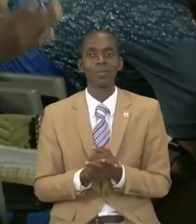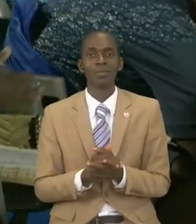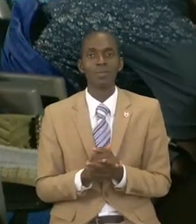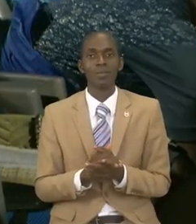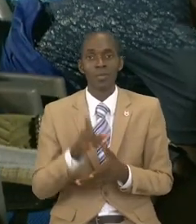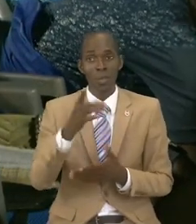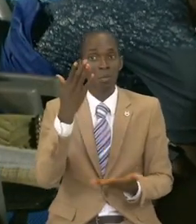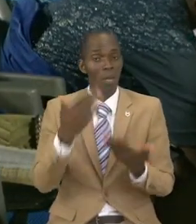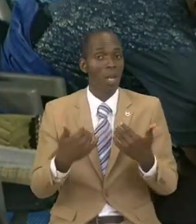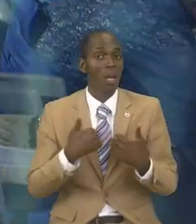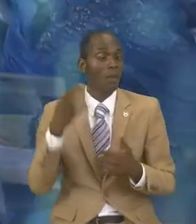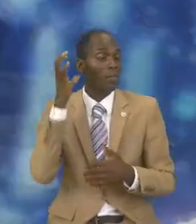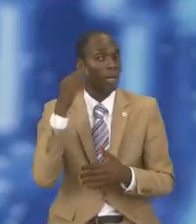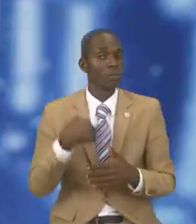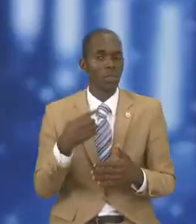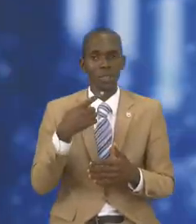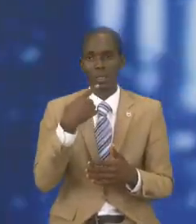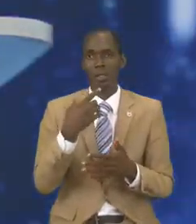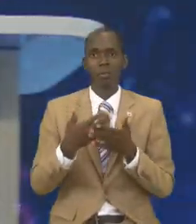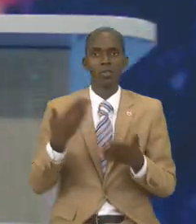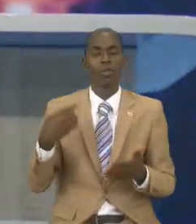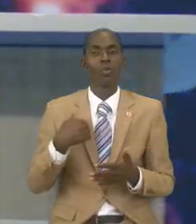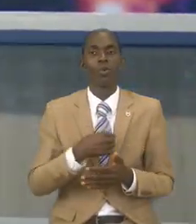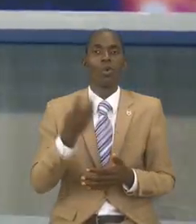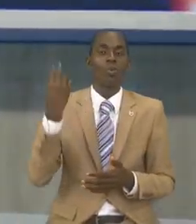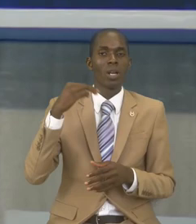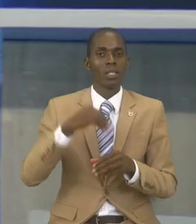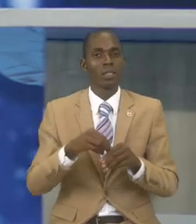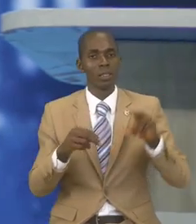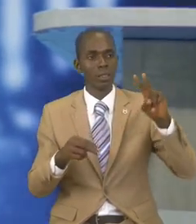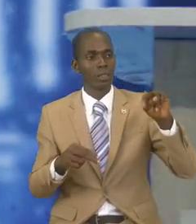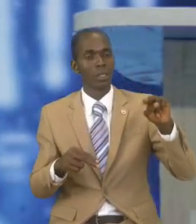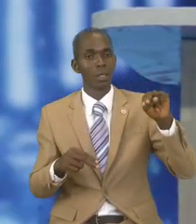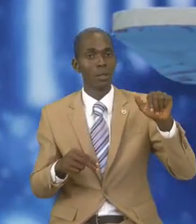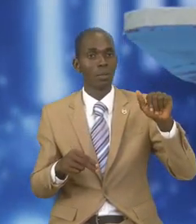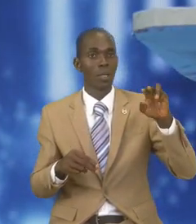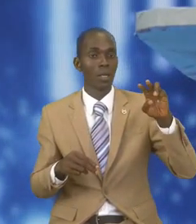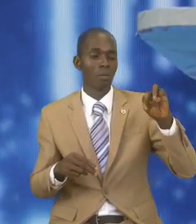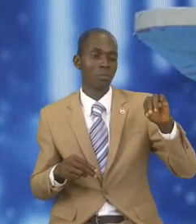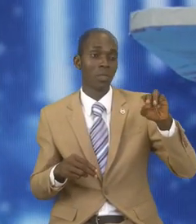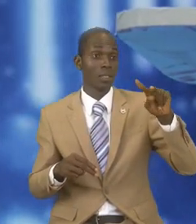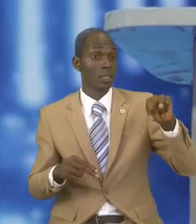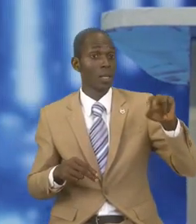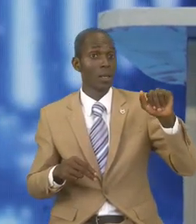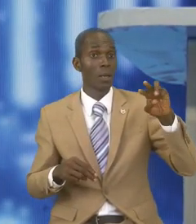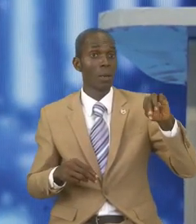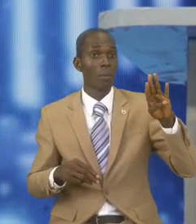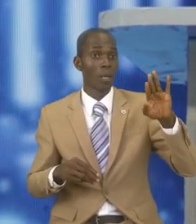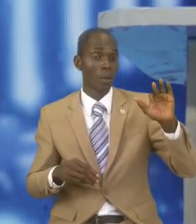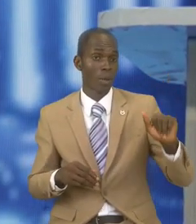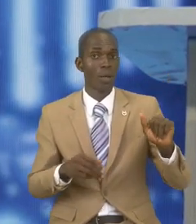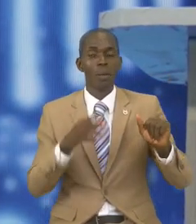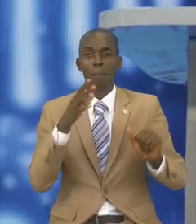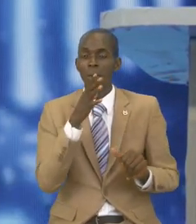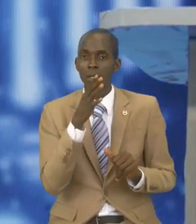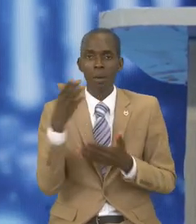heard me say before, in Namibia. In Namibia, there was this mother again and brought the child. The problem